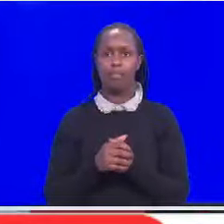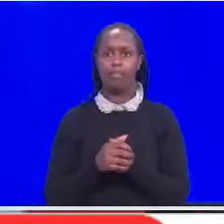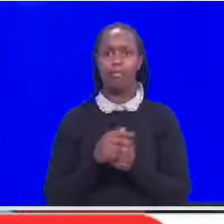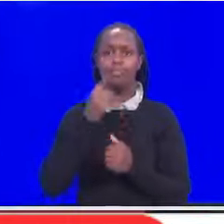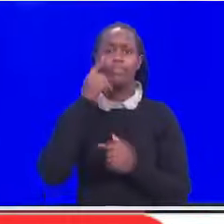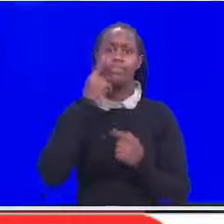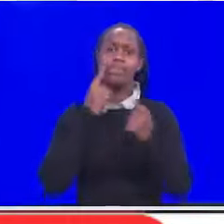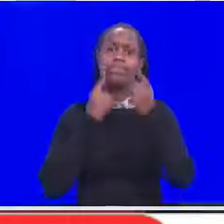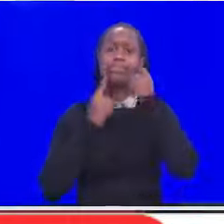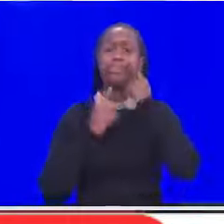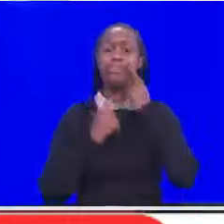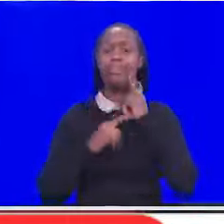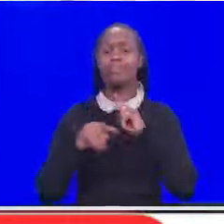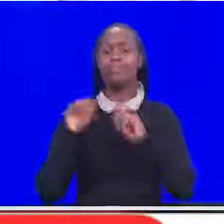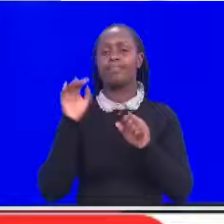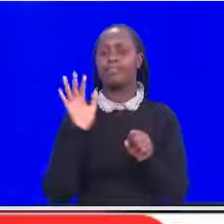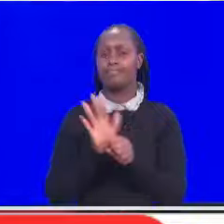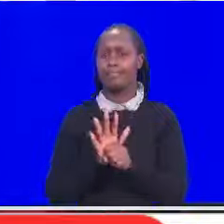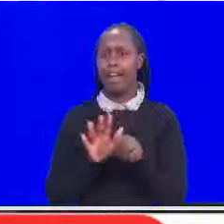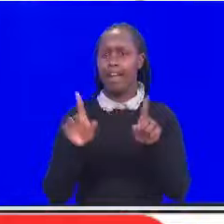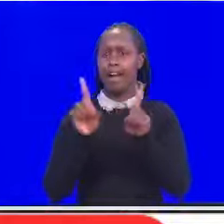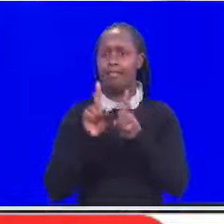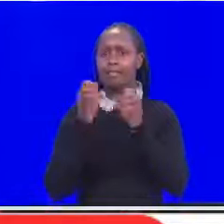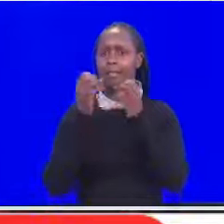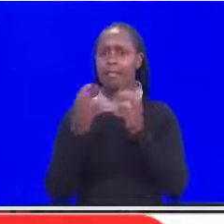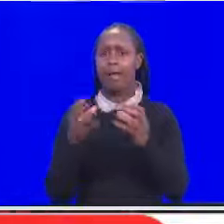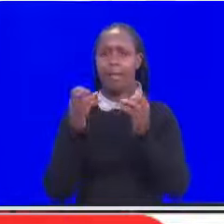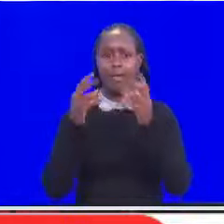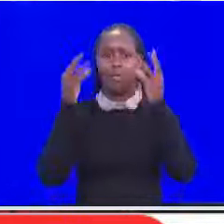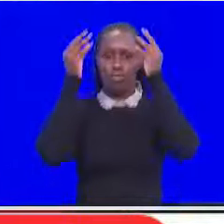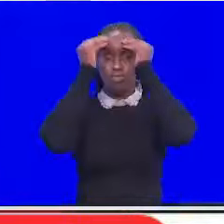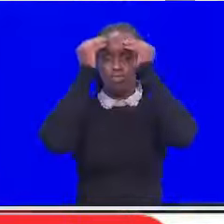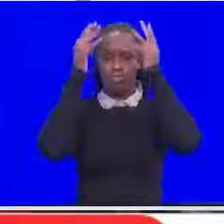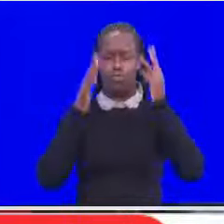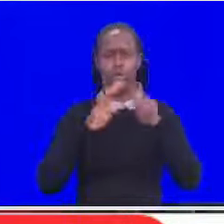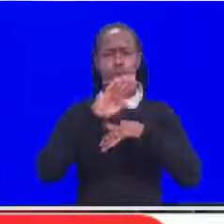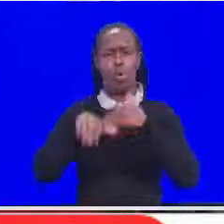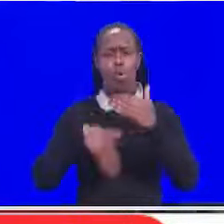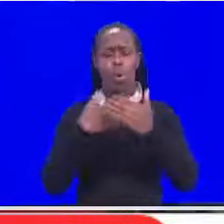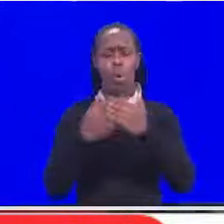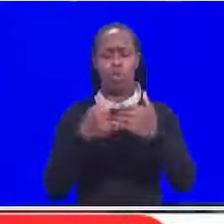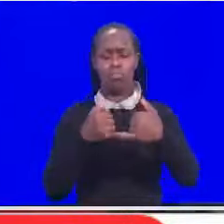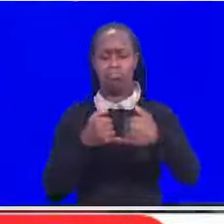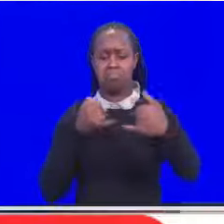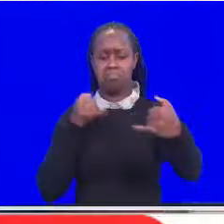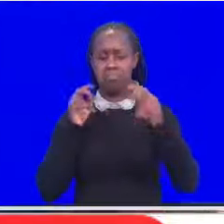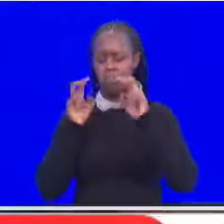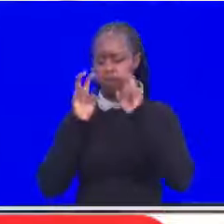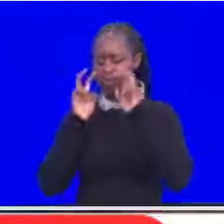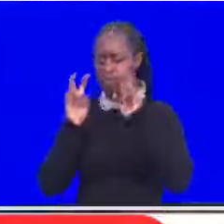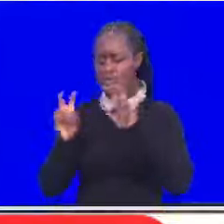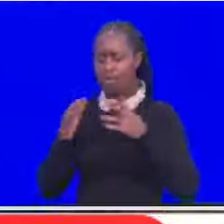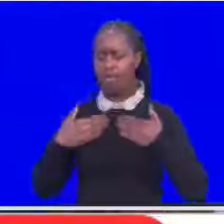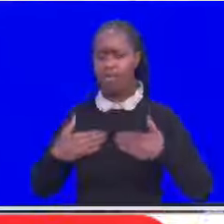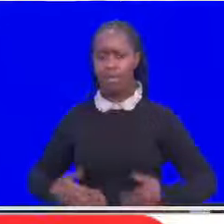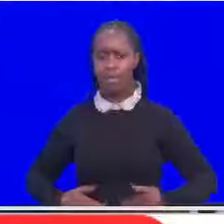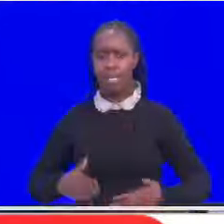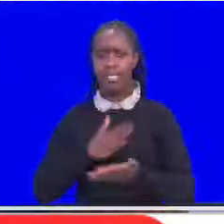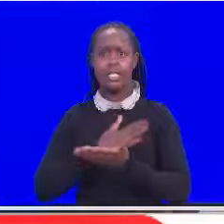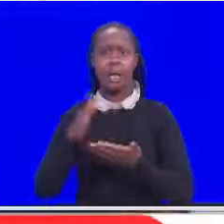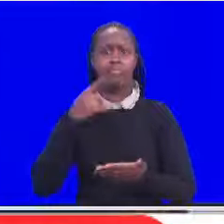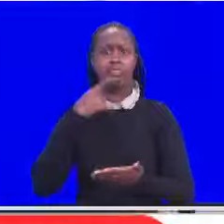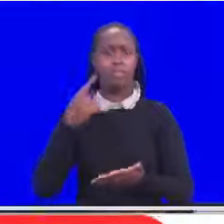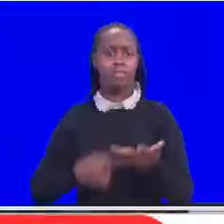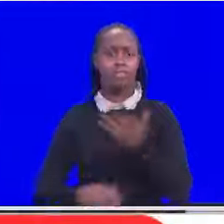Tears flowed freely as hundreds of students lined up to view the bodies. Some tell us they have lost friends